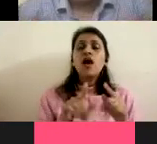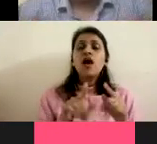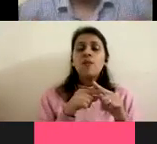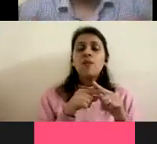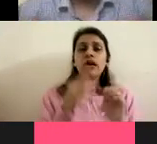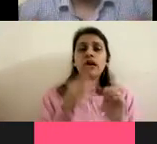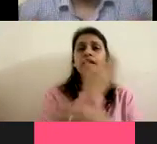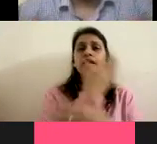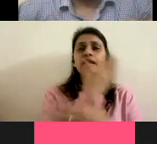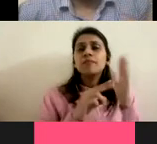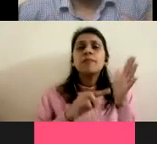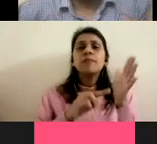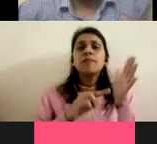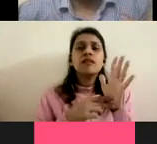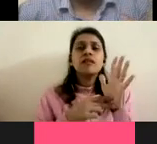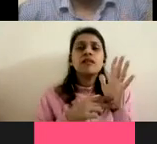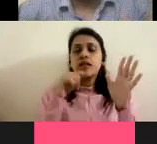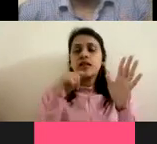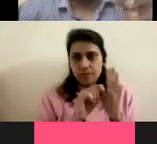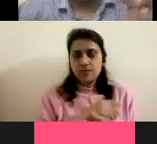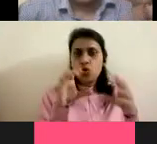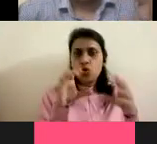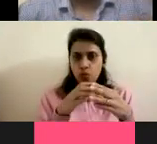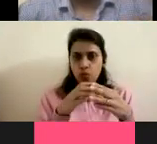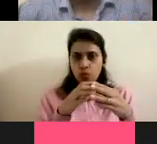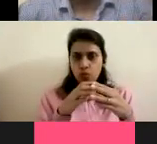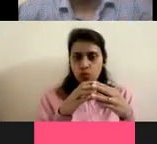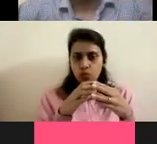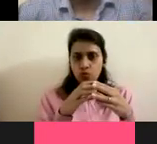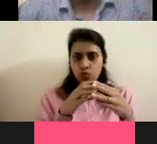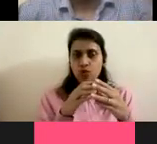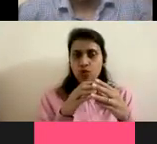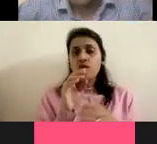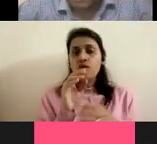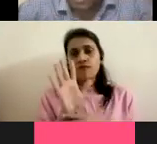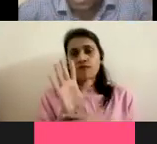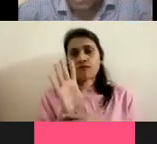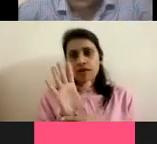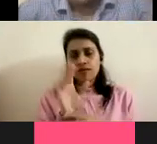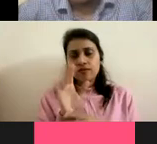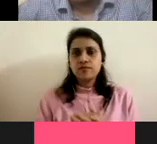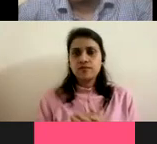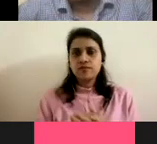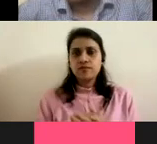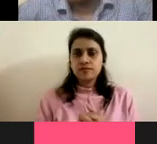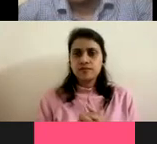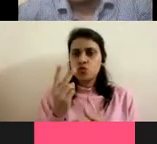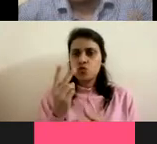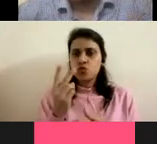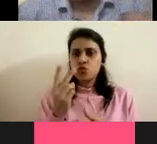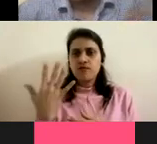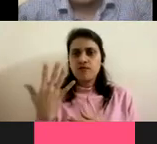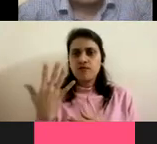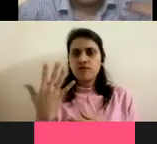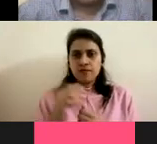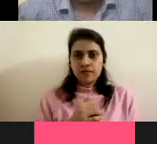impairment? Okay. Group room 2 and room 5, you will discuss about difference between sympathy